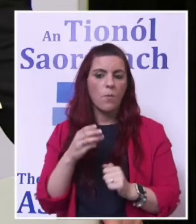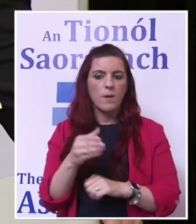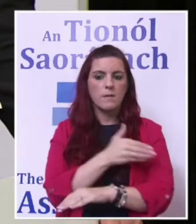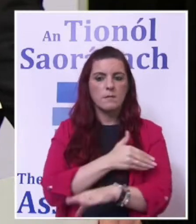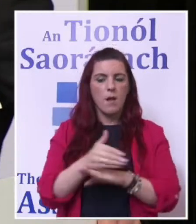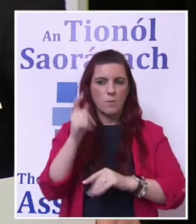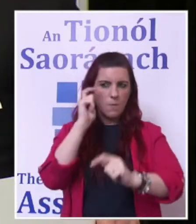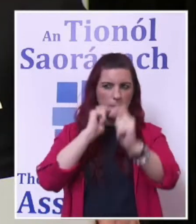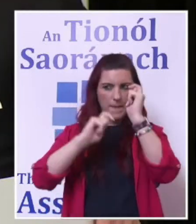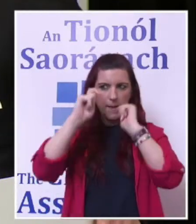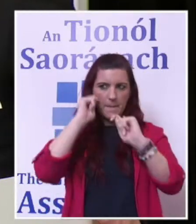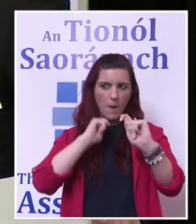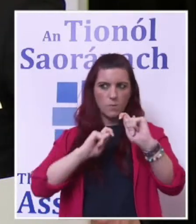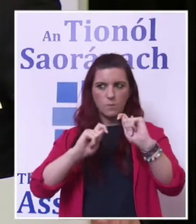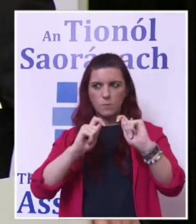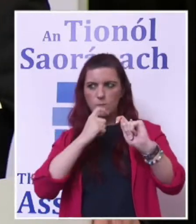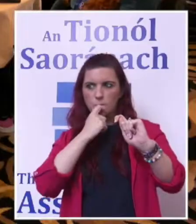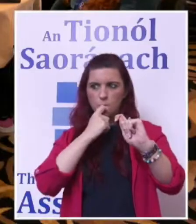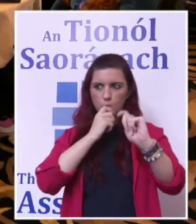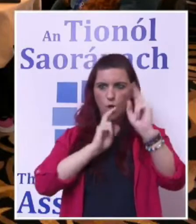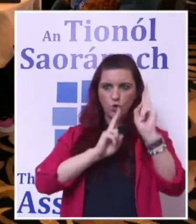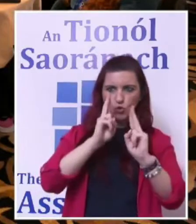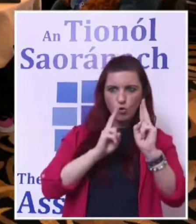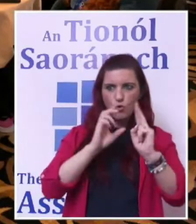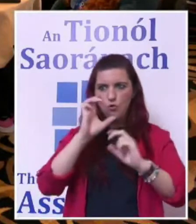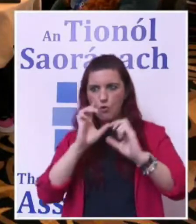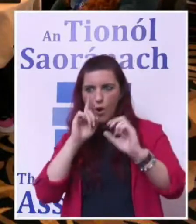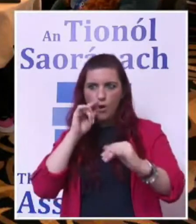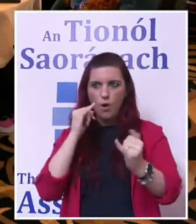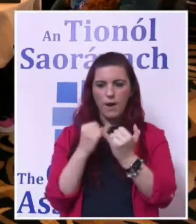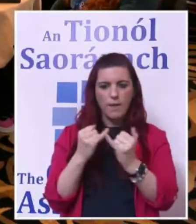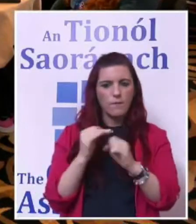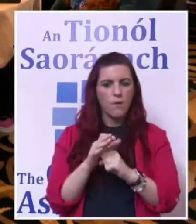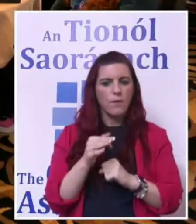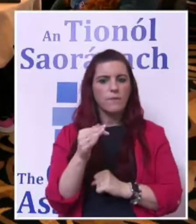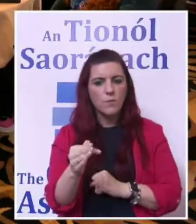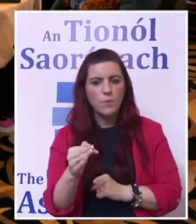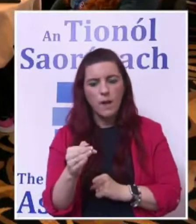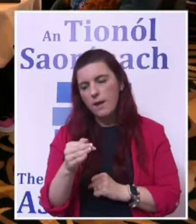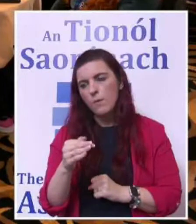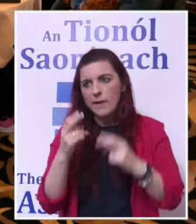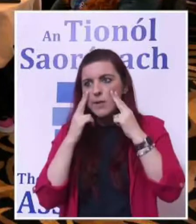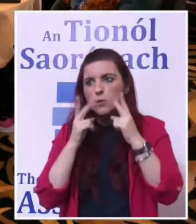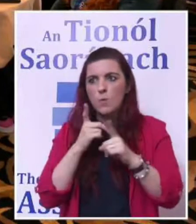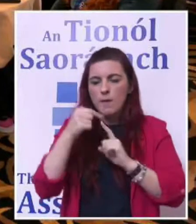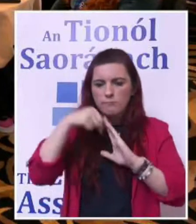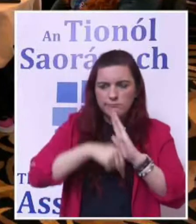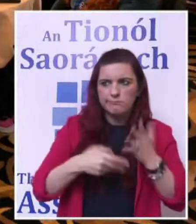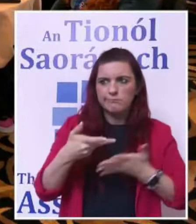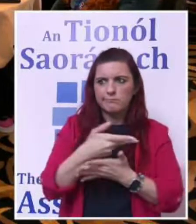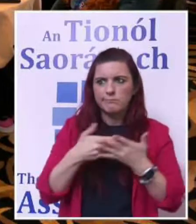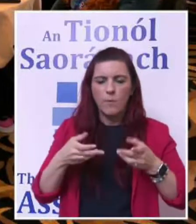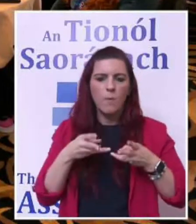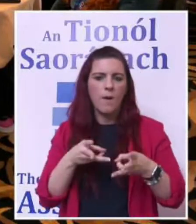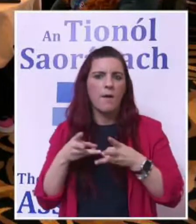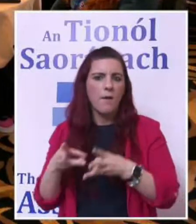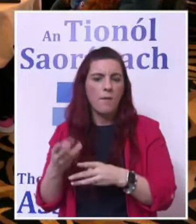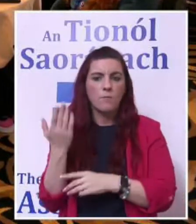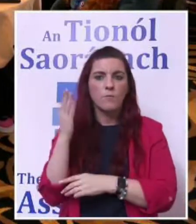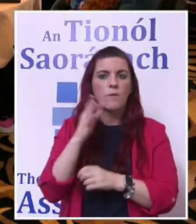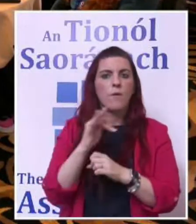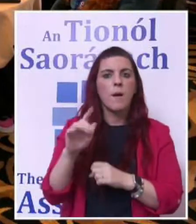to consider like what should or could it look like, and in a very, very meaningful way. We're going to have a presentation from Tim